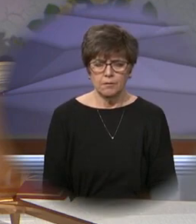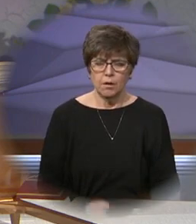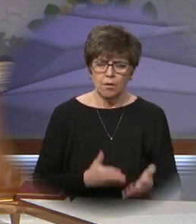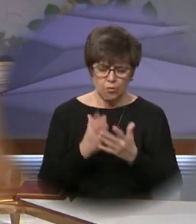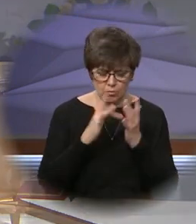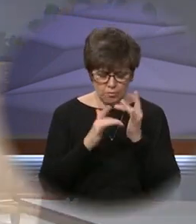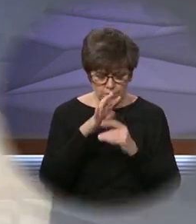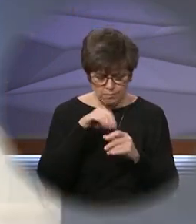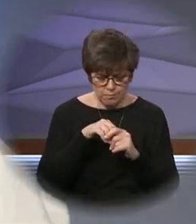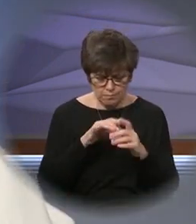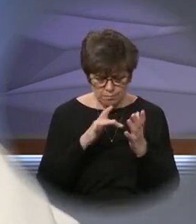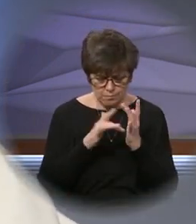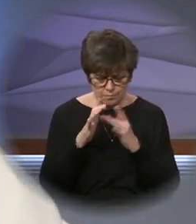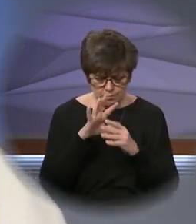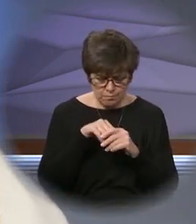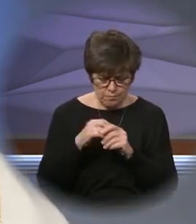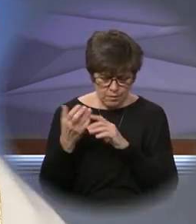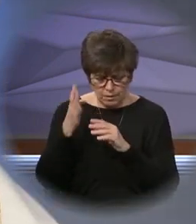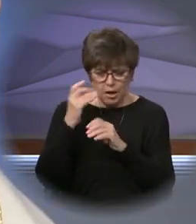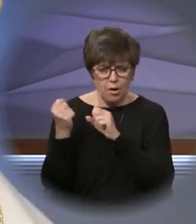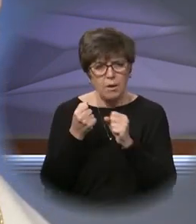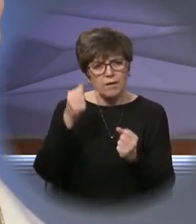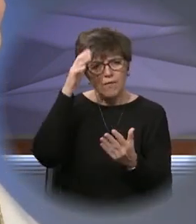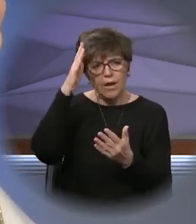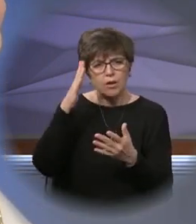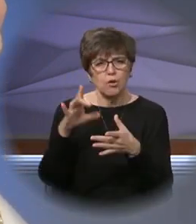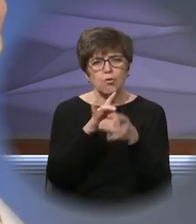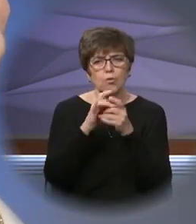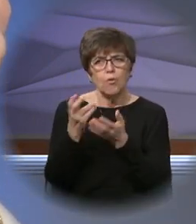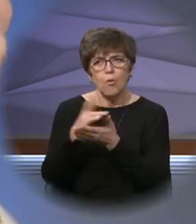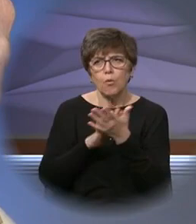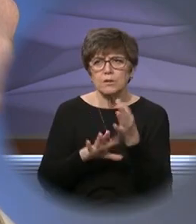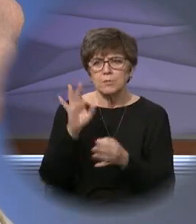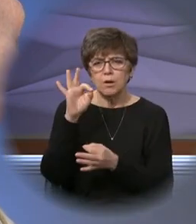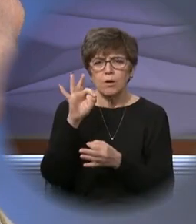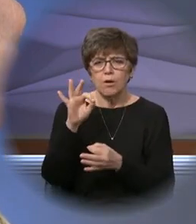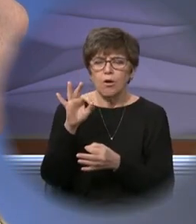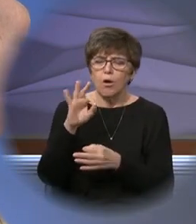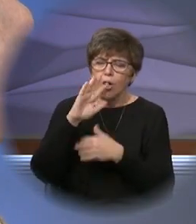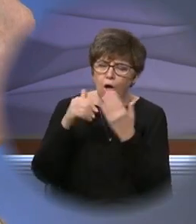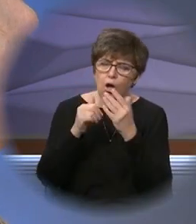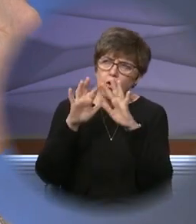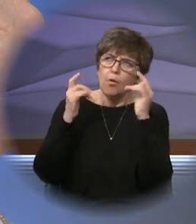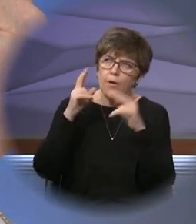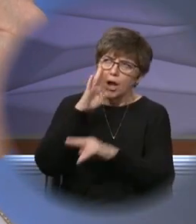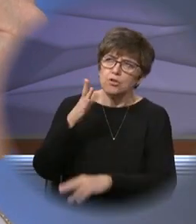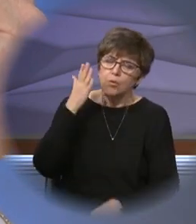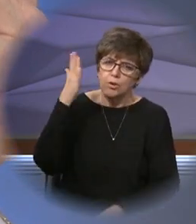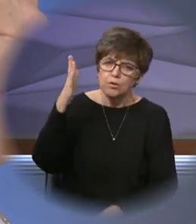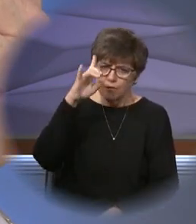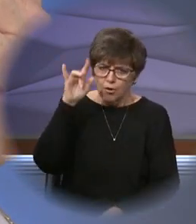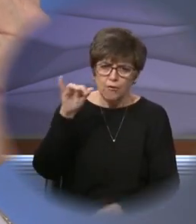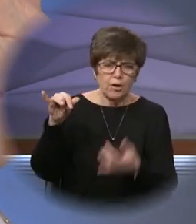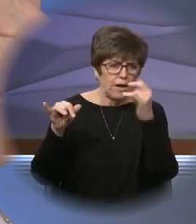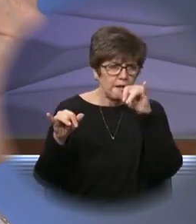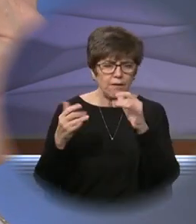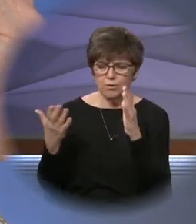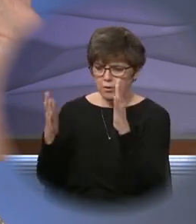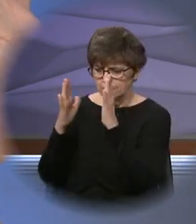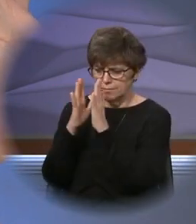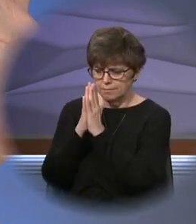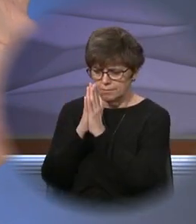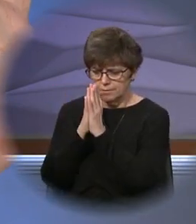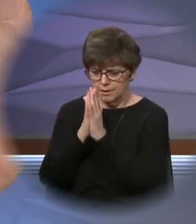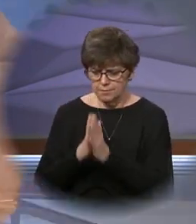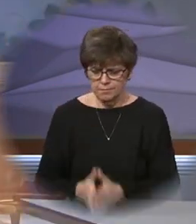Through him and with him and in him, O God, Almighty Father, in the unity of the Holy Spirit, all glory and honor is yours forever and